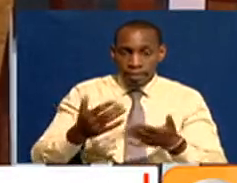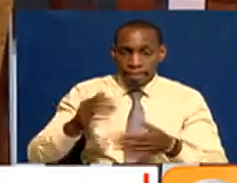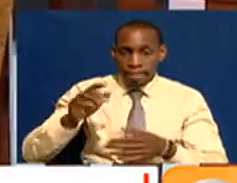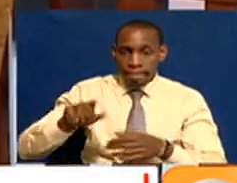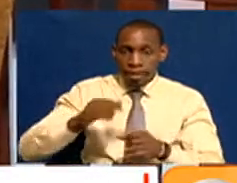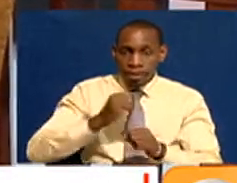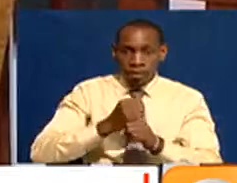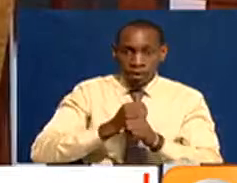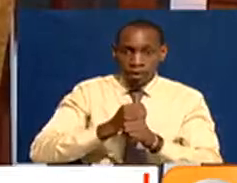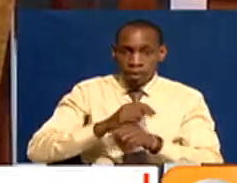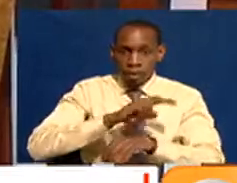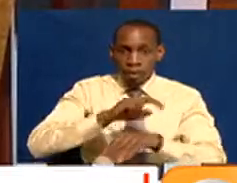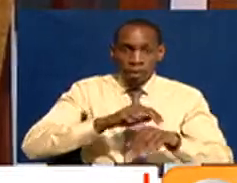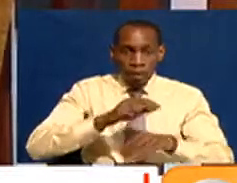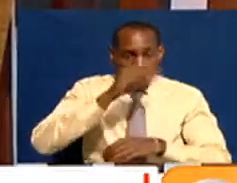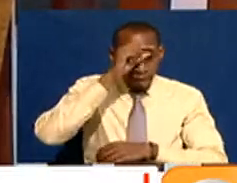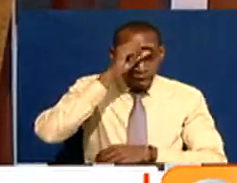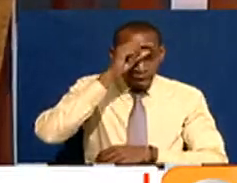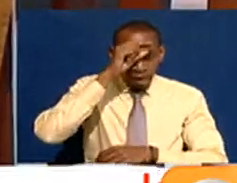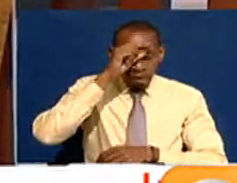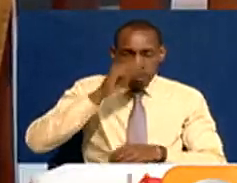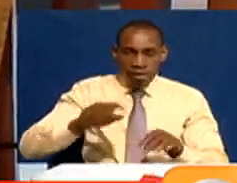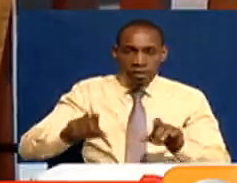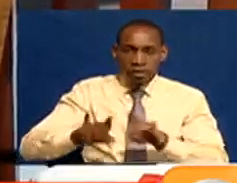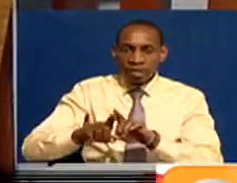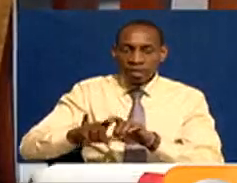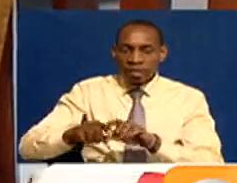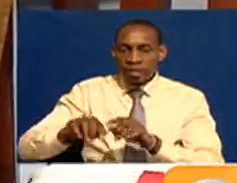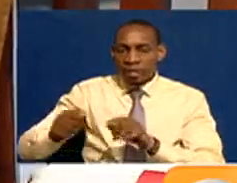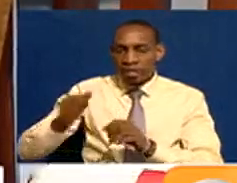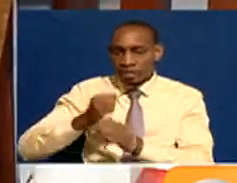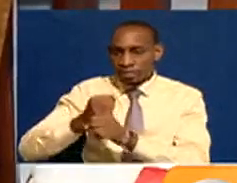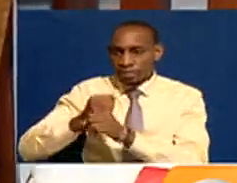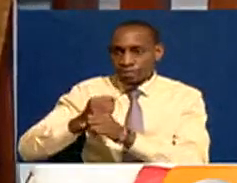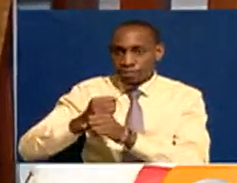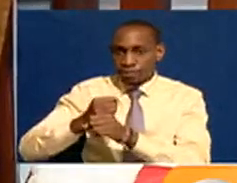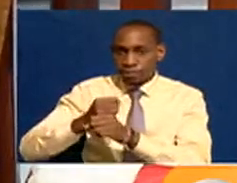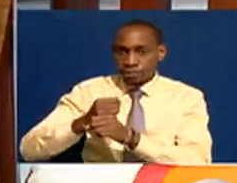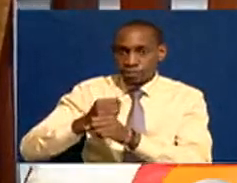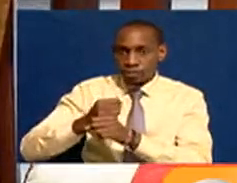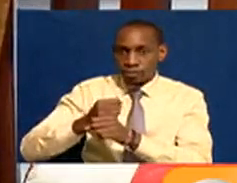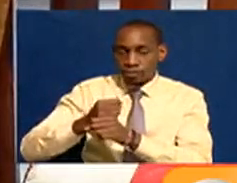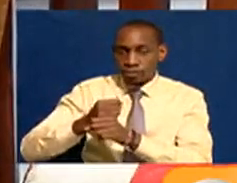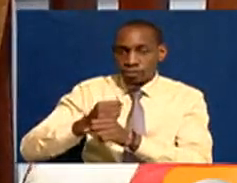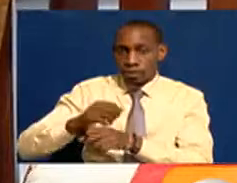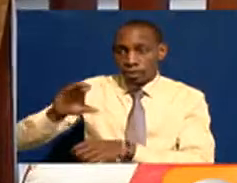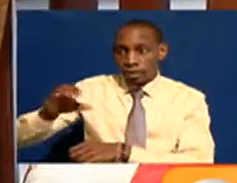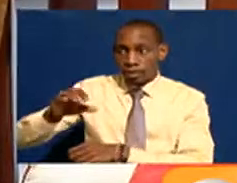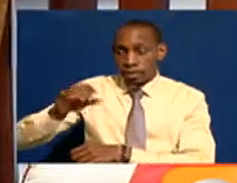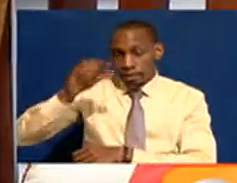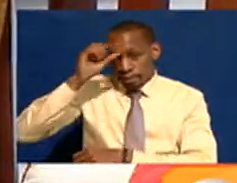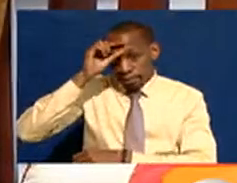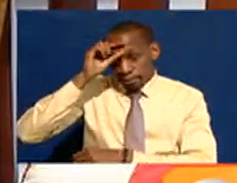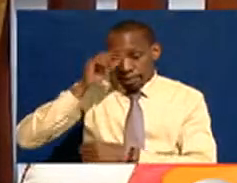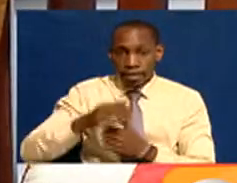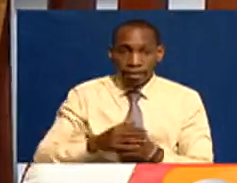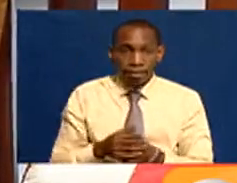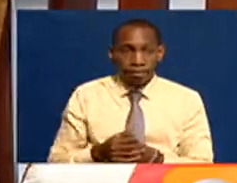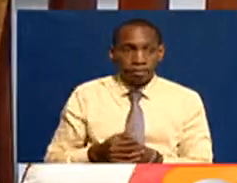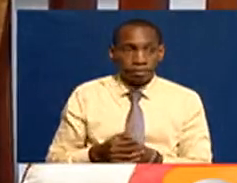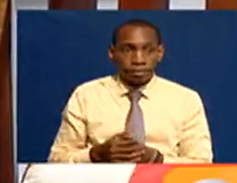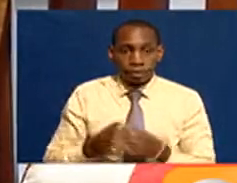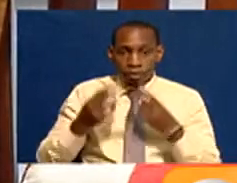by at the national level, that is by the Ministry of Health, and there are those that are supposed to be done at the county level. So if you look